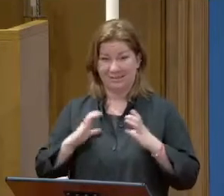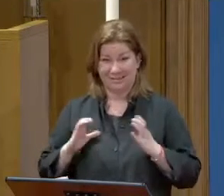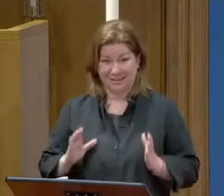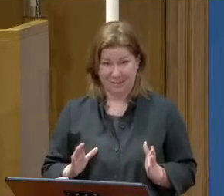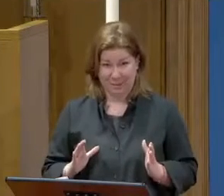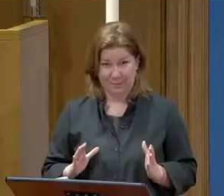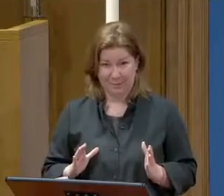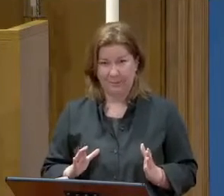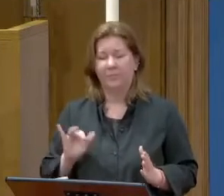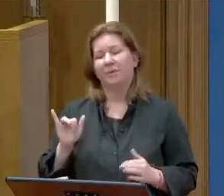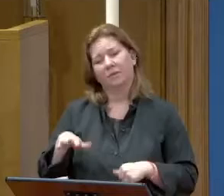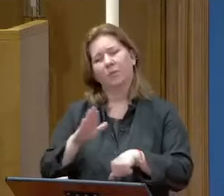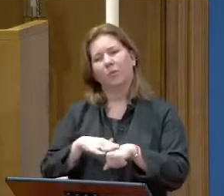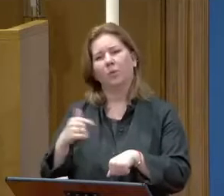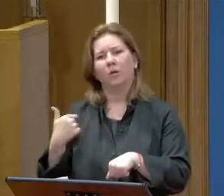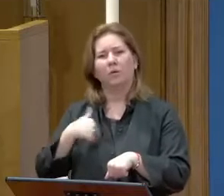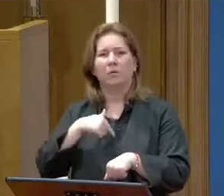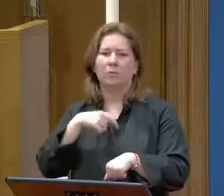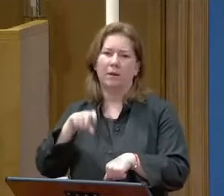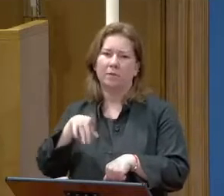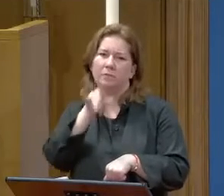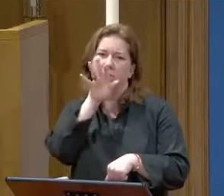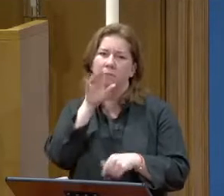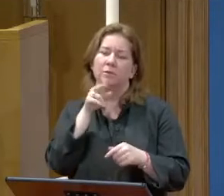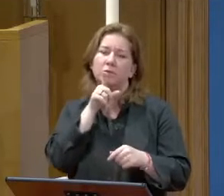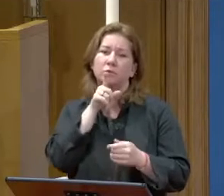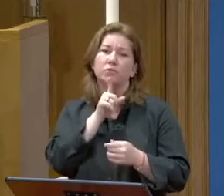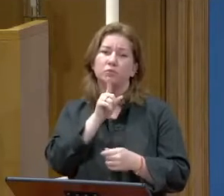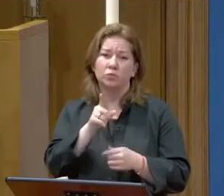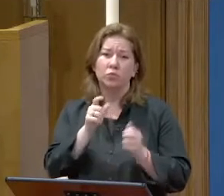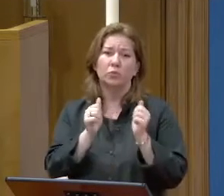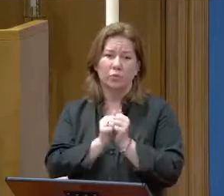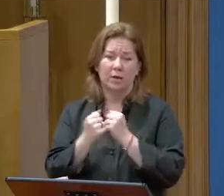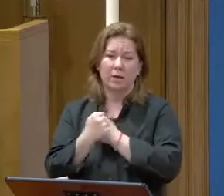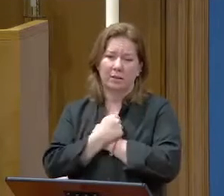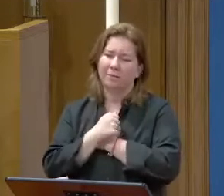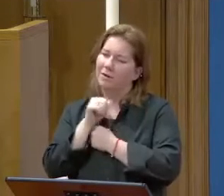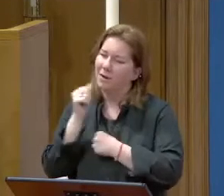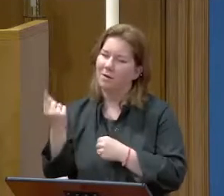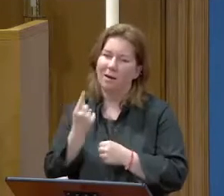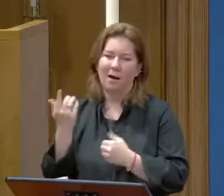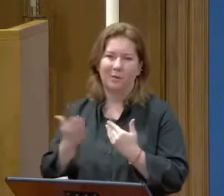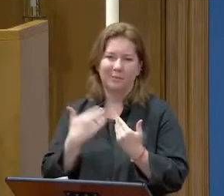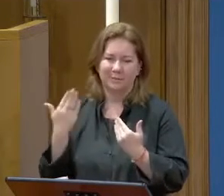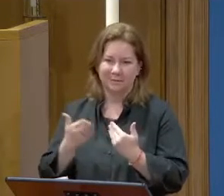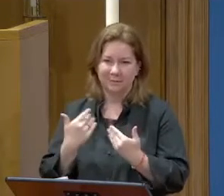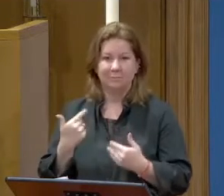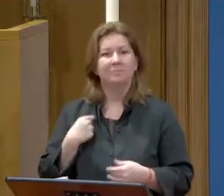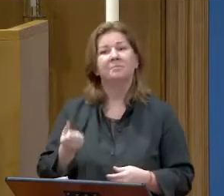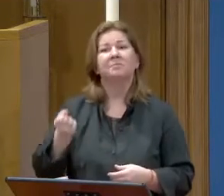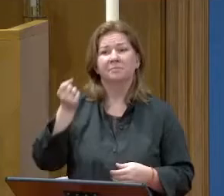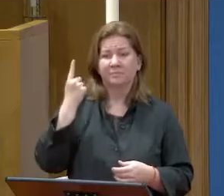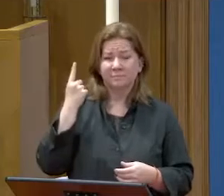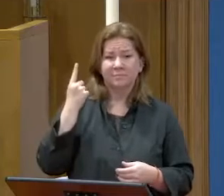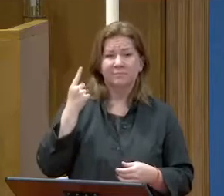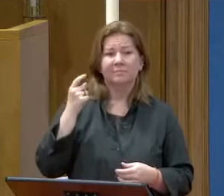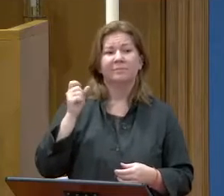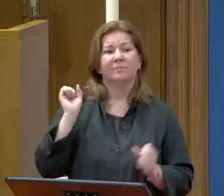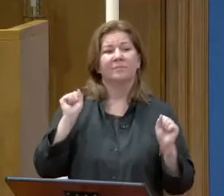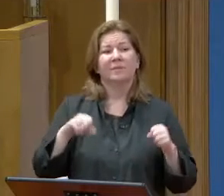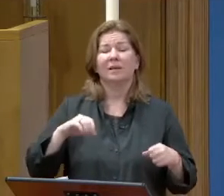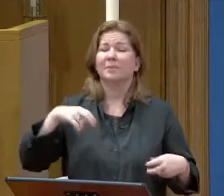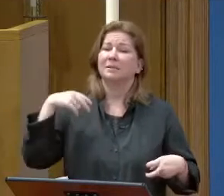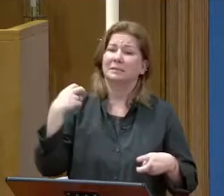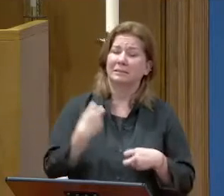us to speak the truth in love, and that's not always easy. I understand it can be excruciatingly